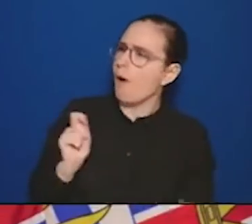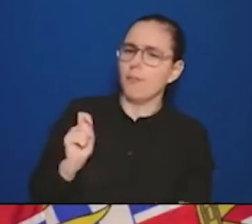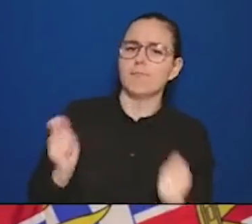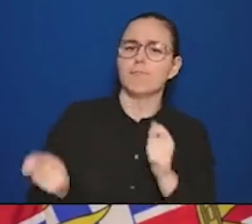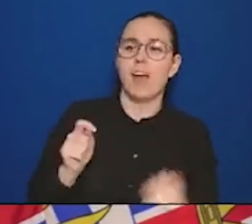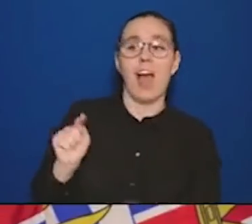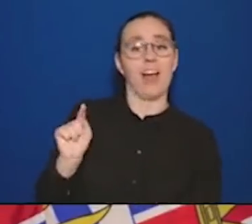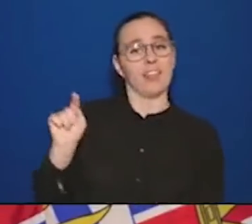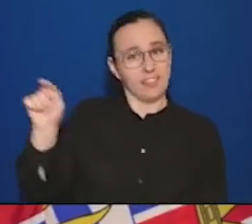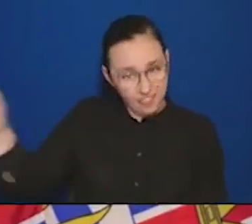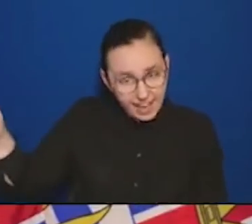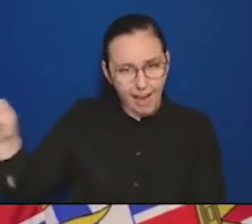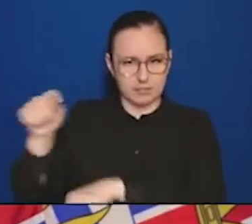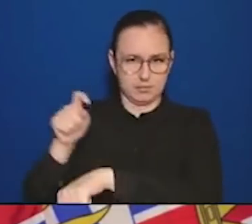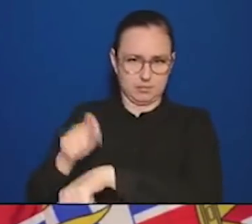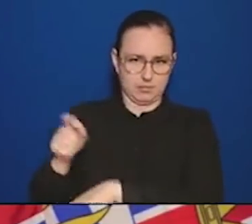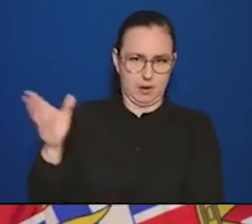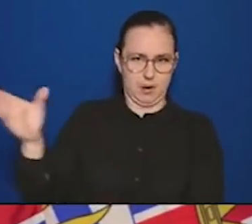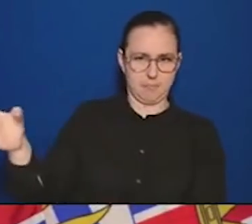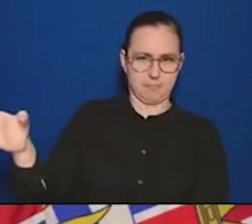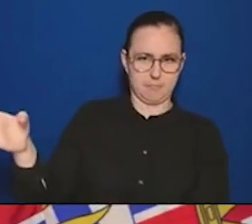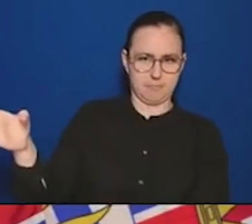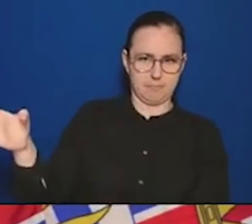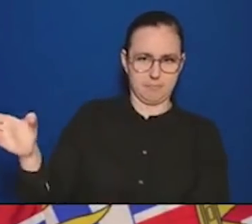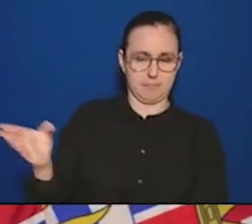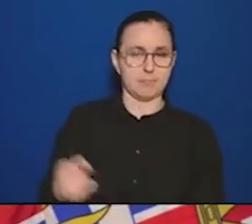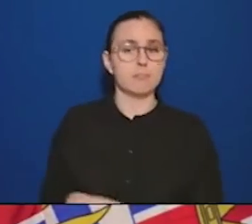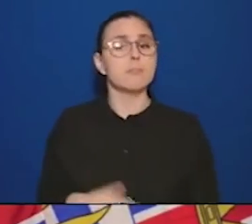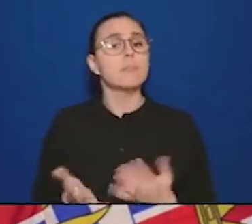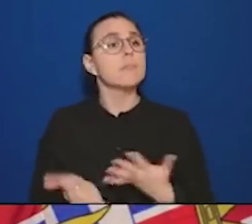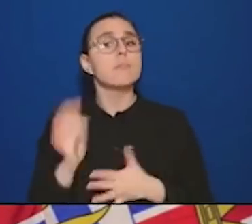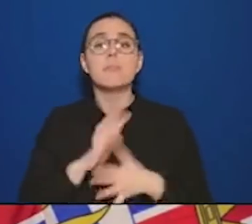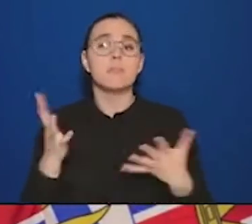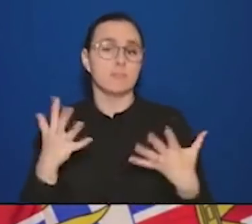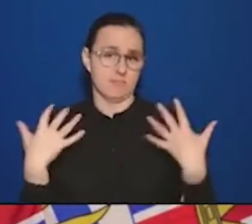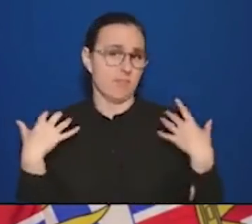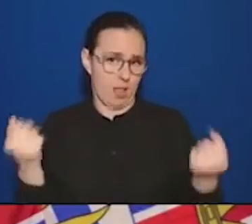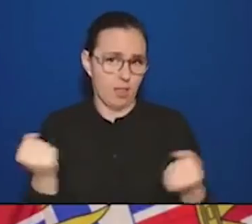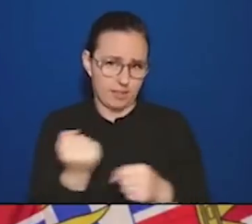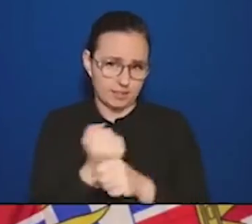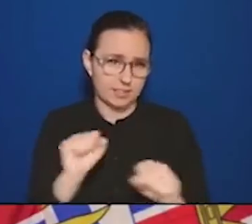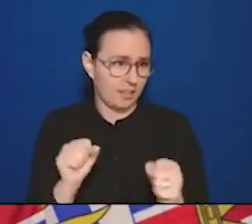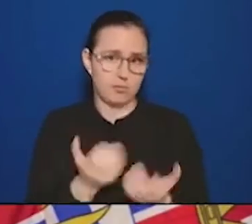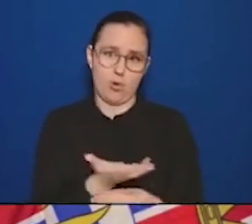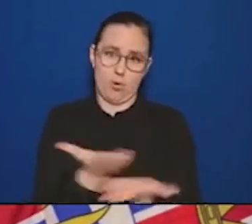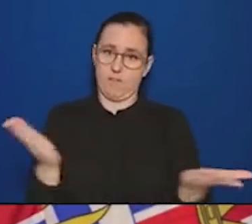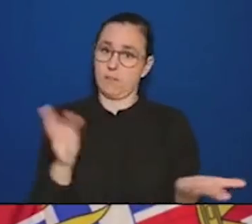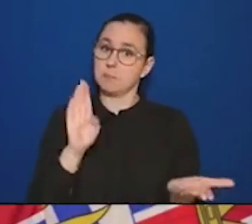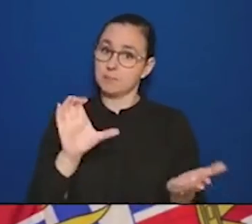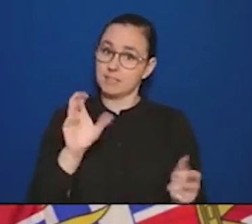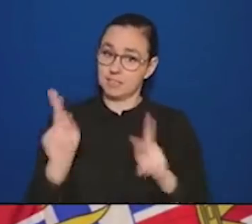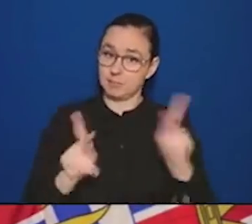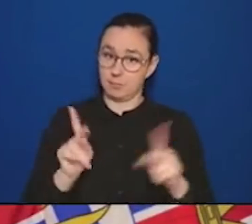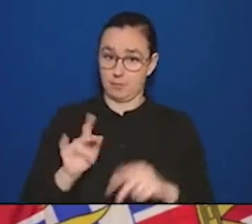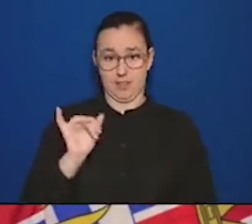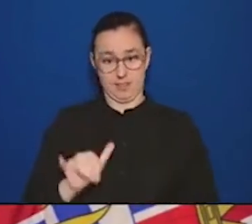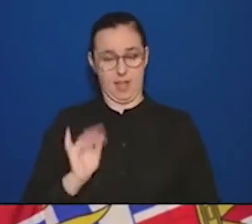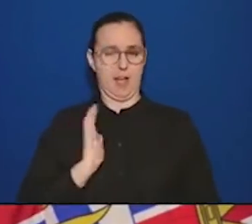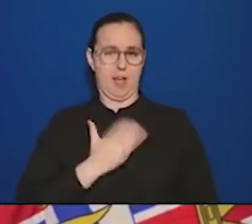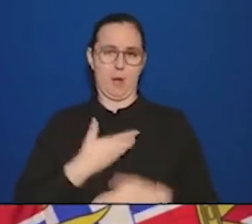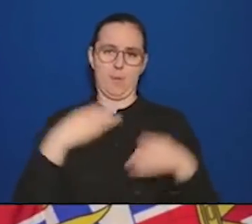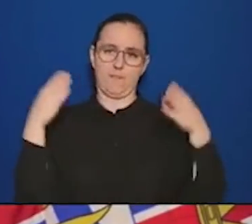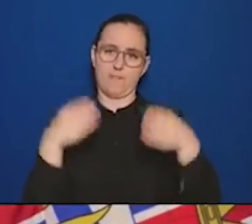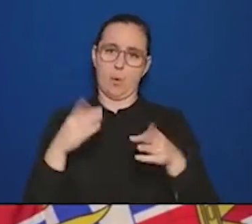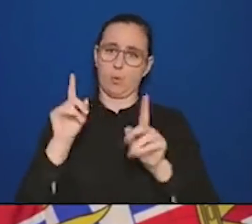day, it is the health and safety of our British Columbians, and that's what our focus has been in the last 18